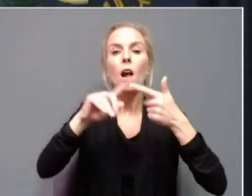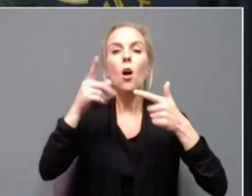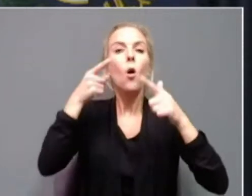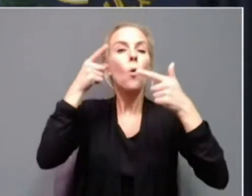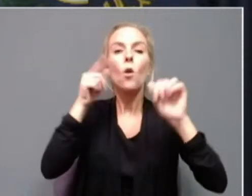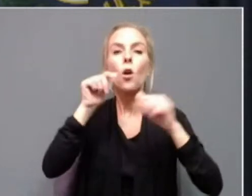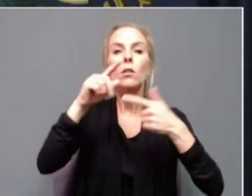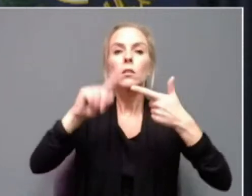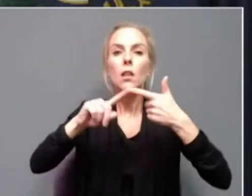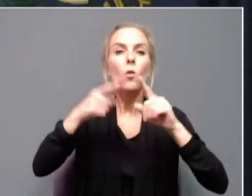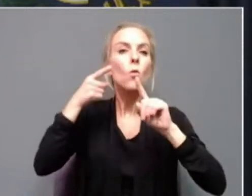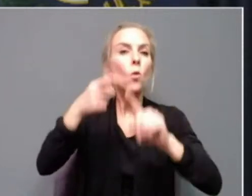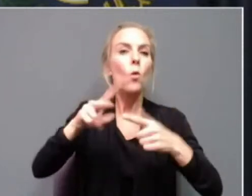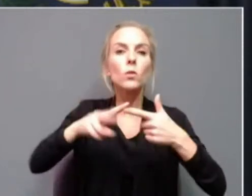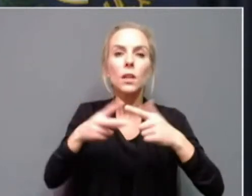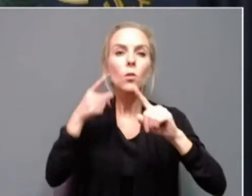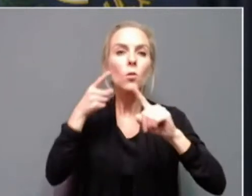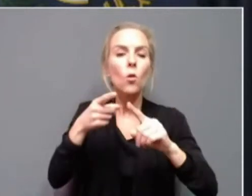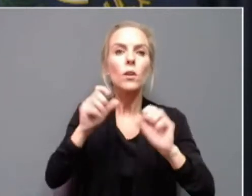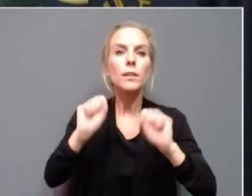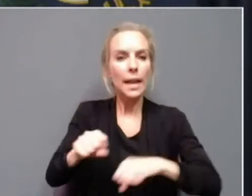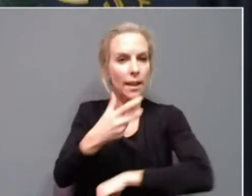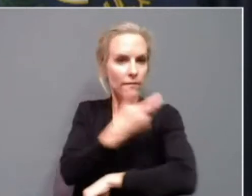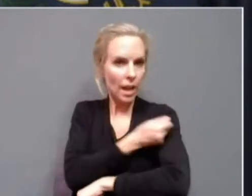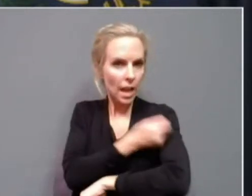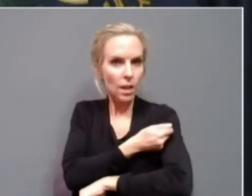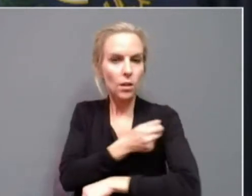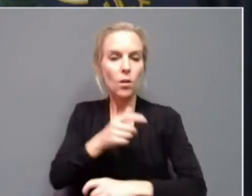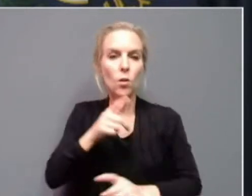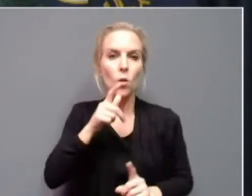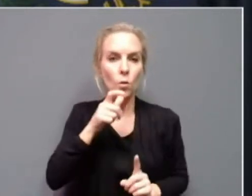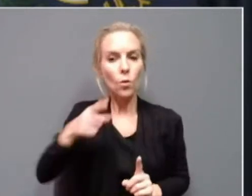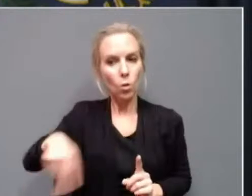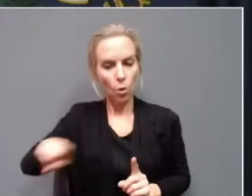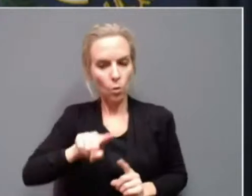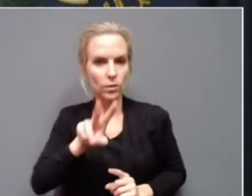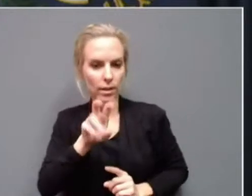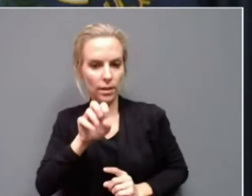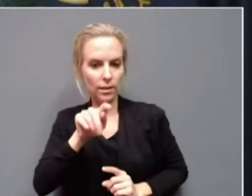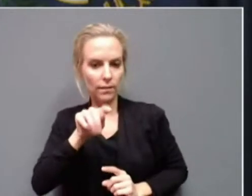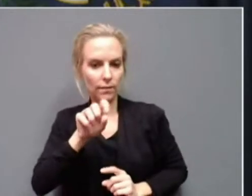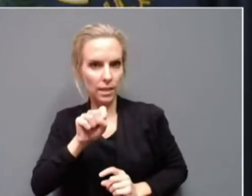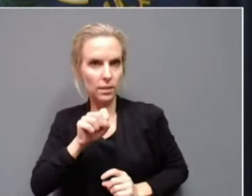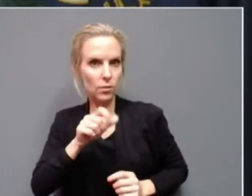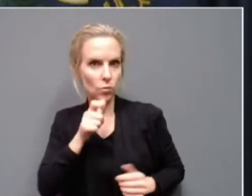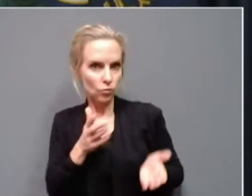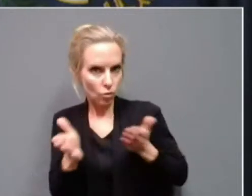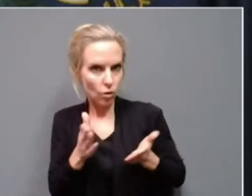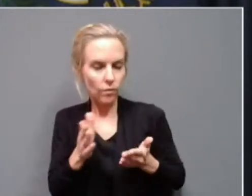vaccination among our veterans that we serve and our staff.